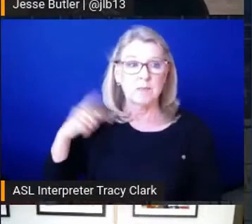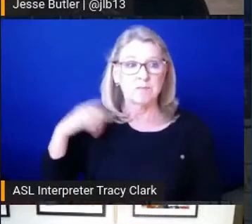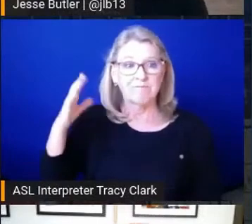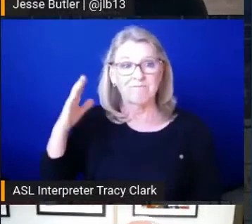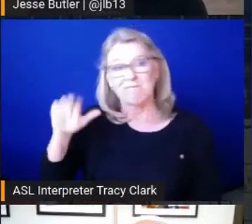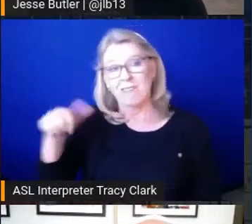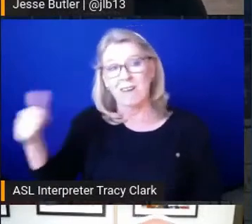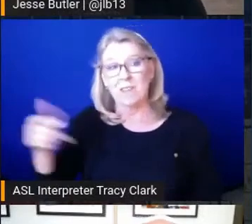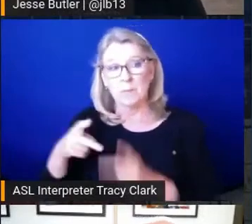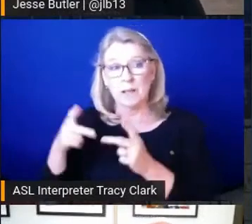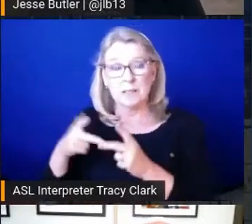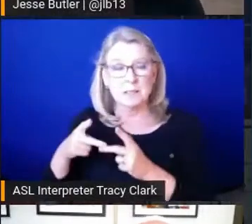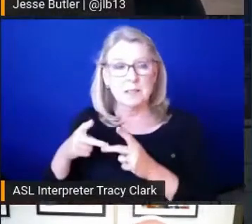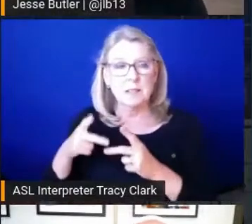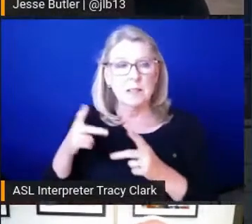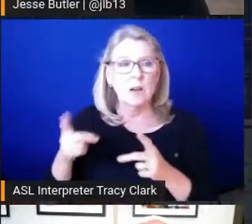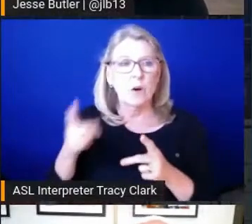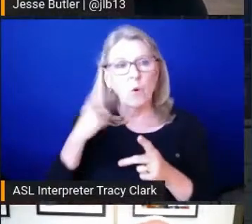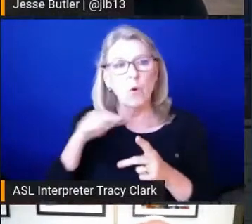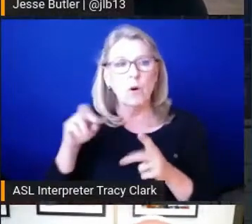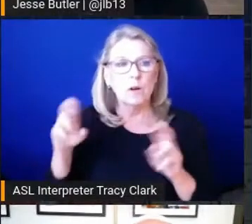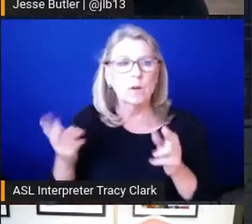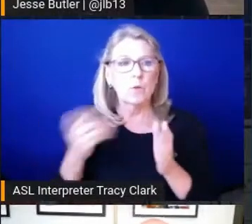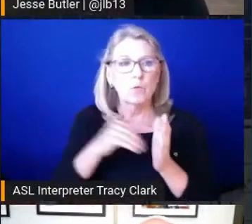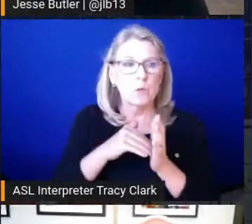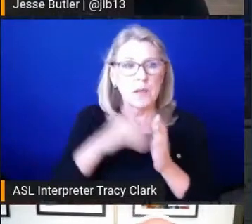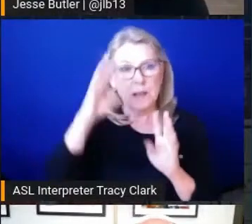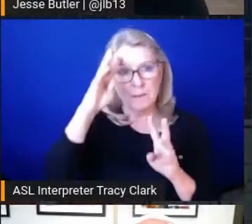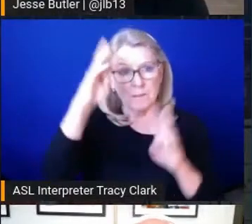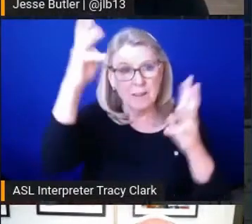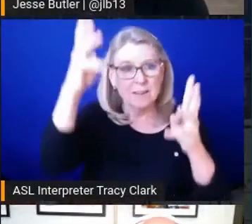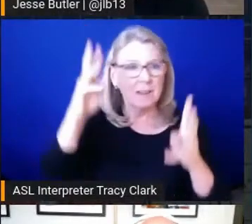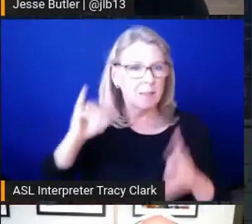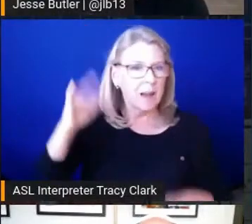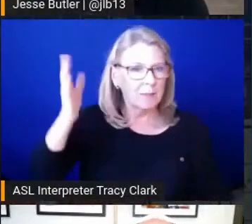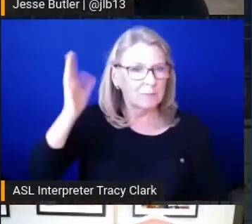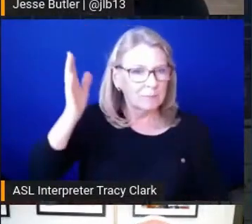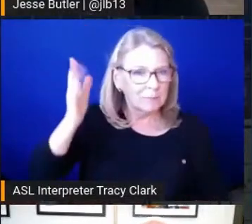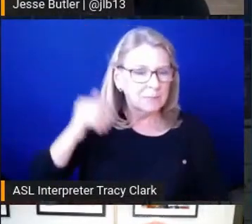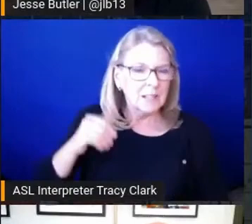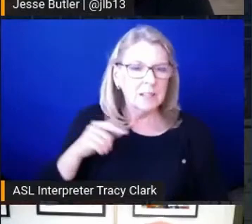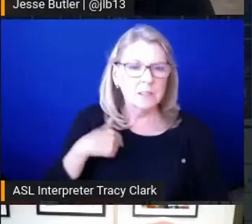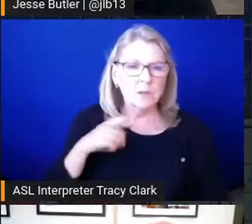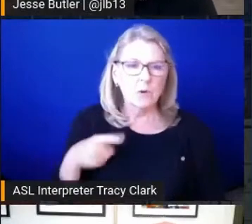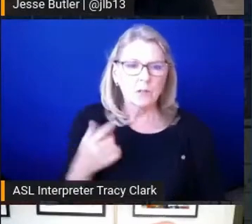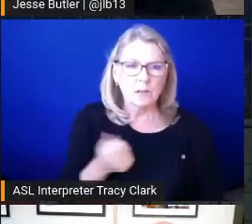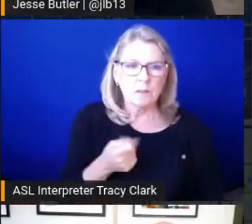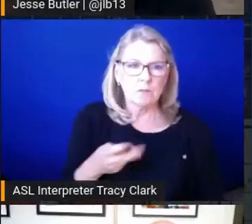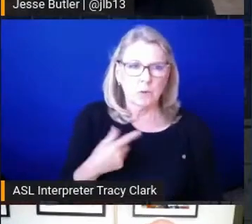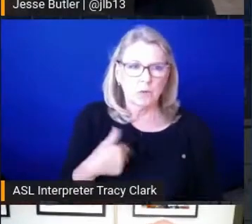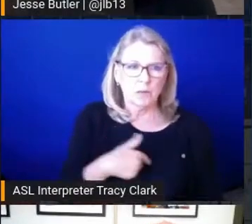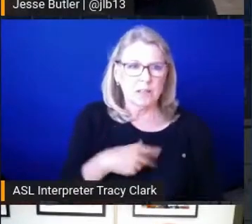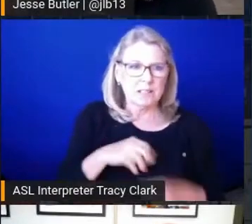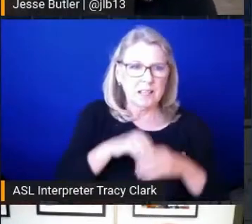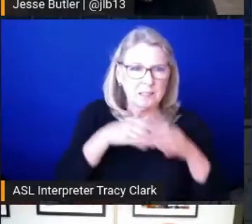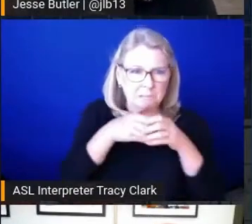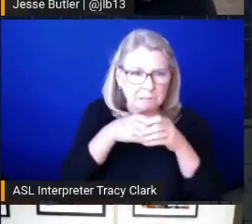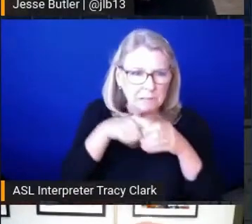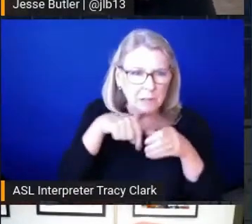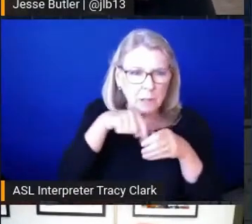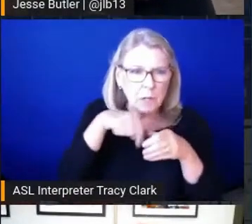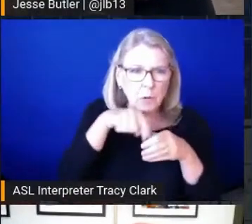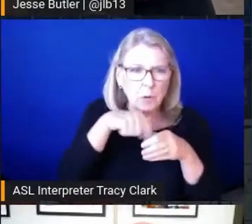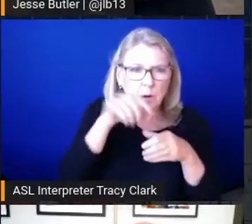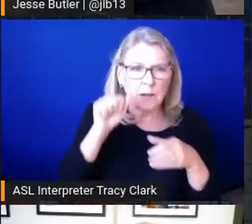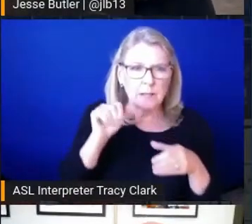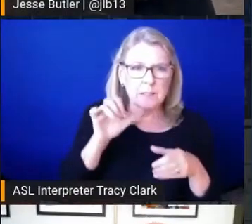reInvent, you know that, well, there's only a few of us on the core ACK team that are working on all